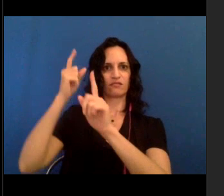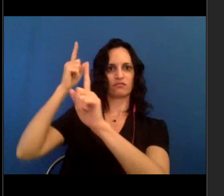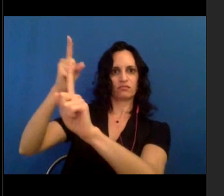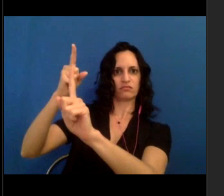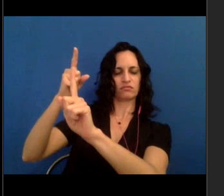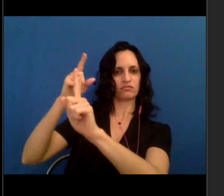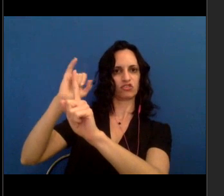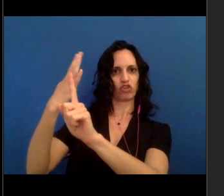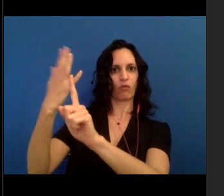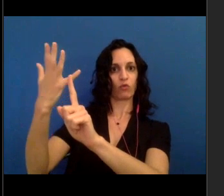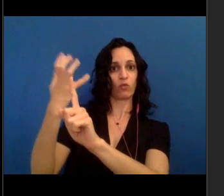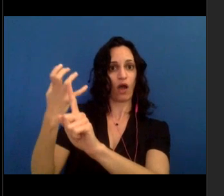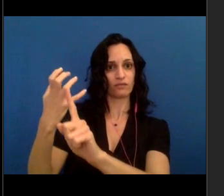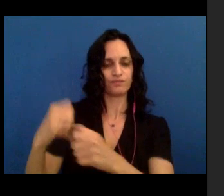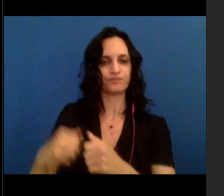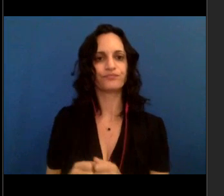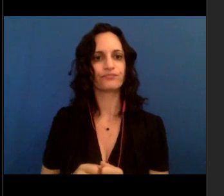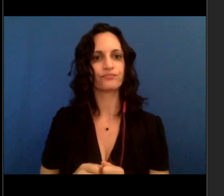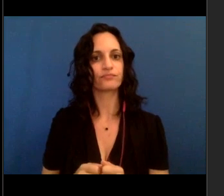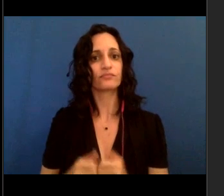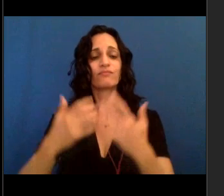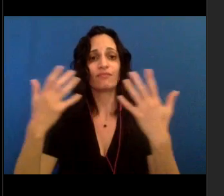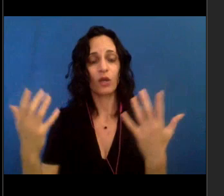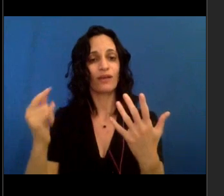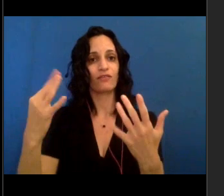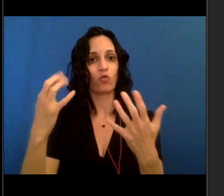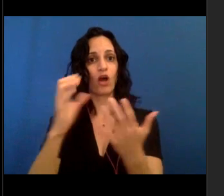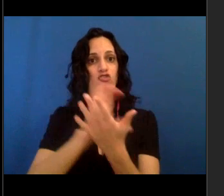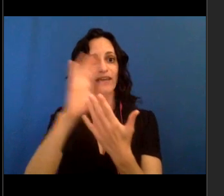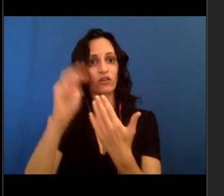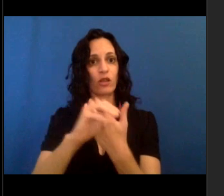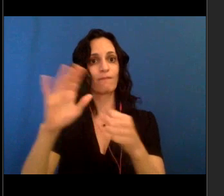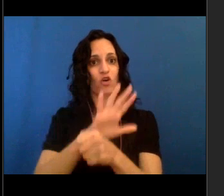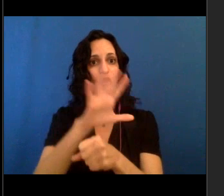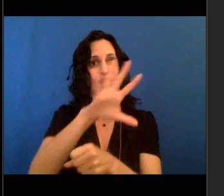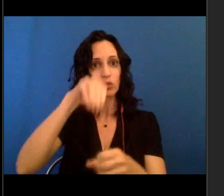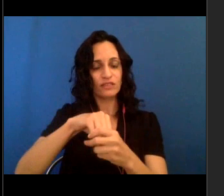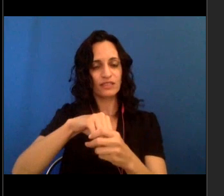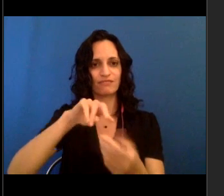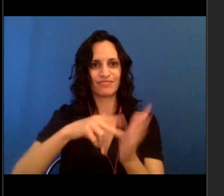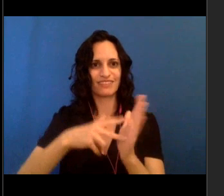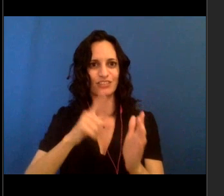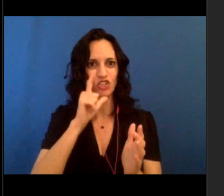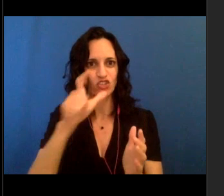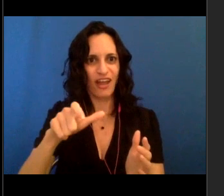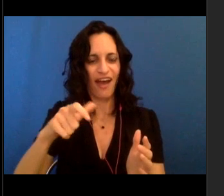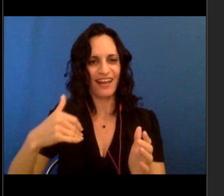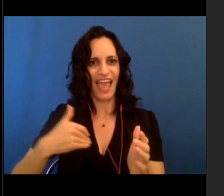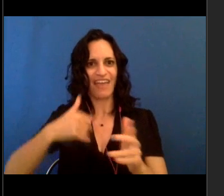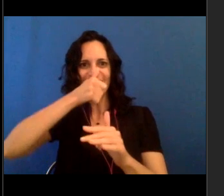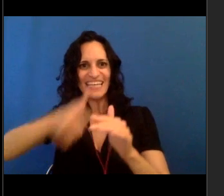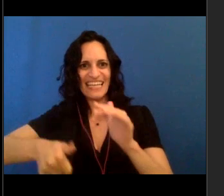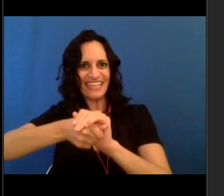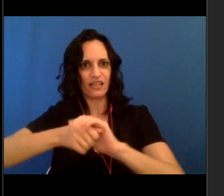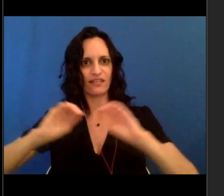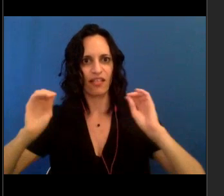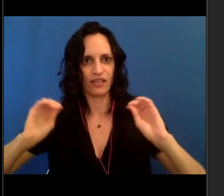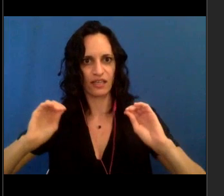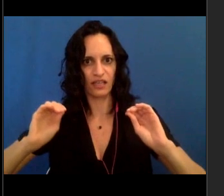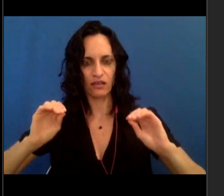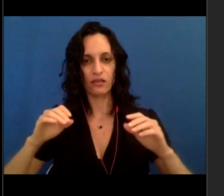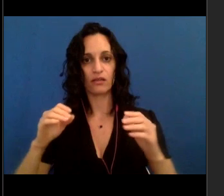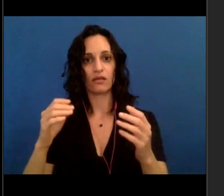So as far as the curriculum, if we want the curriculum to be inclusive, that means that none of it should be hidden. And what we talk about as hidden curriculum